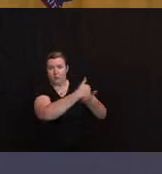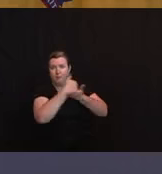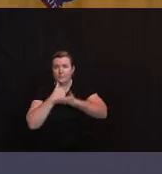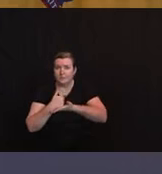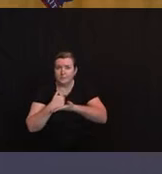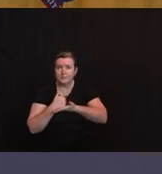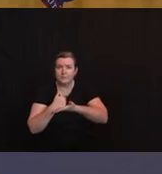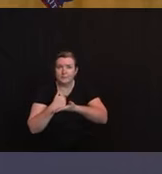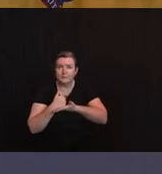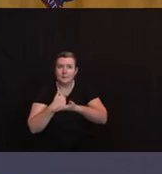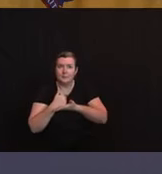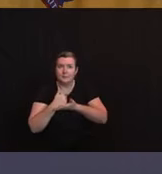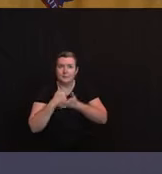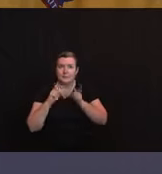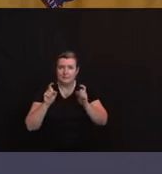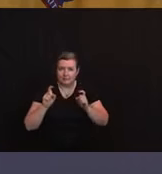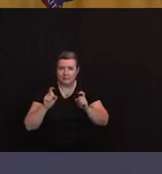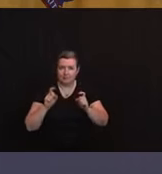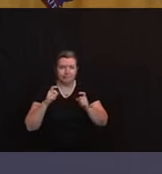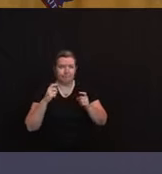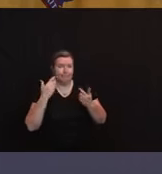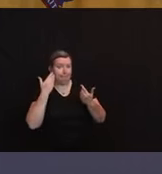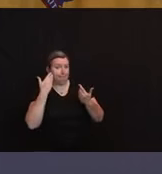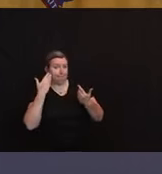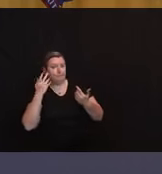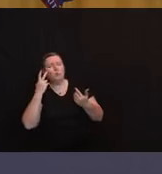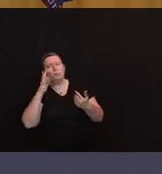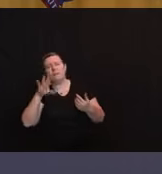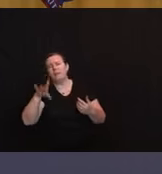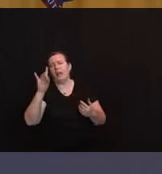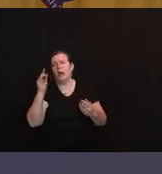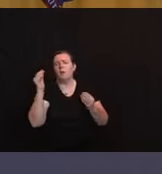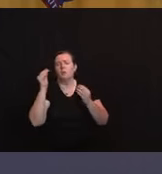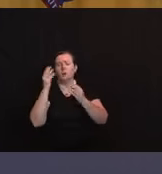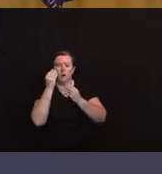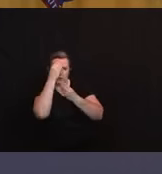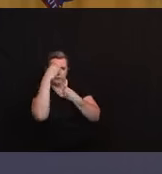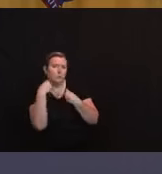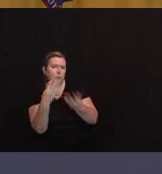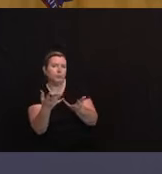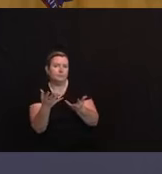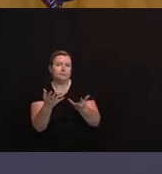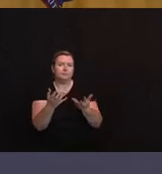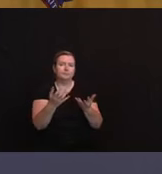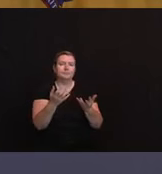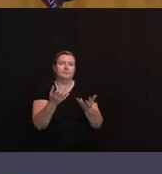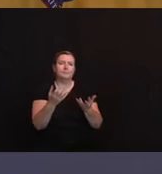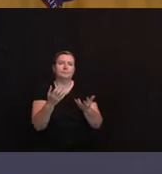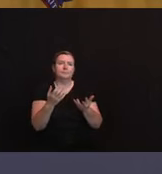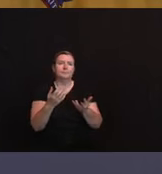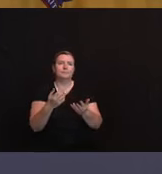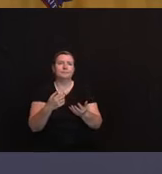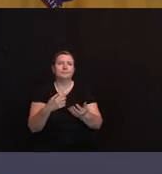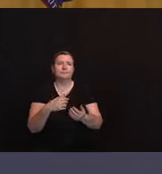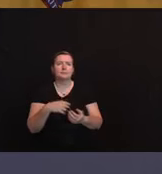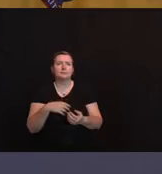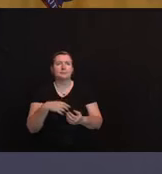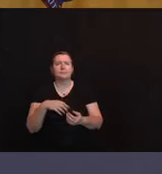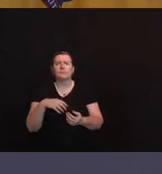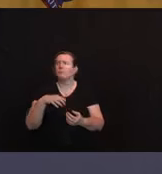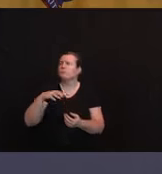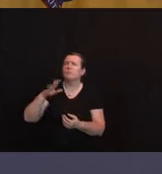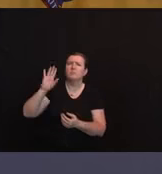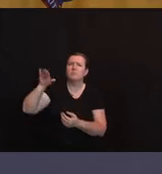actual nature of the tests that you get. Thank you. Good afternoon. Good afternoon, Governor. What's your reaction to the memo President Trump